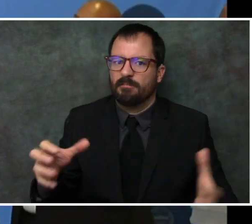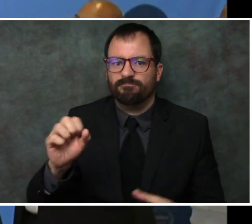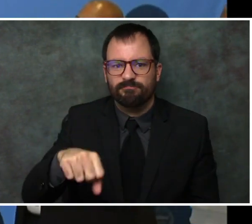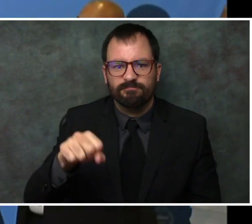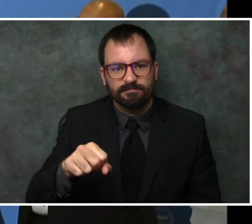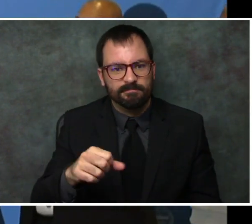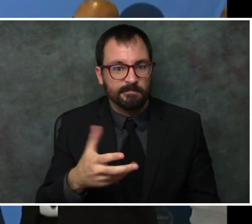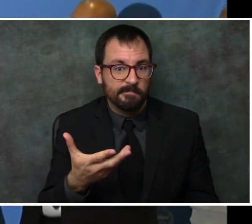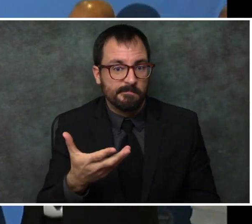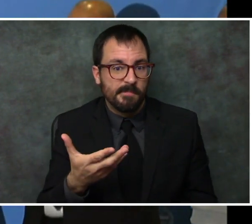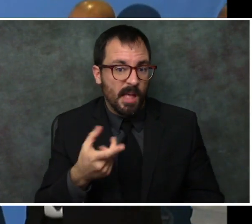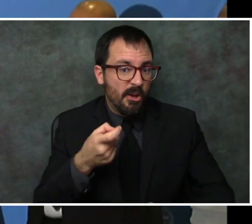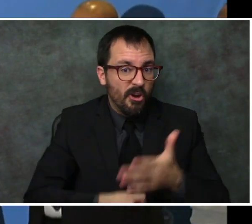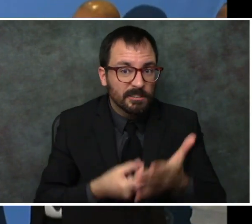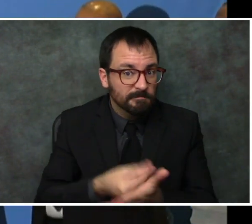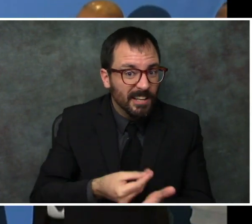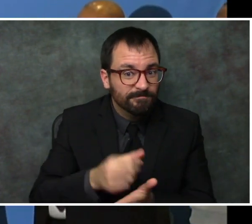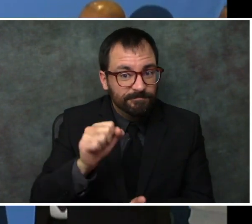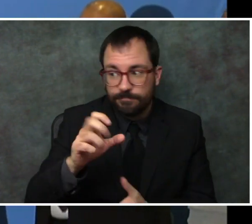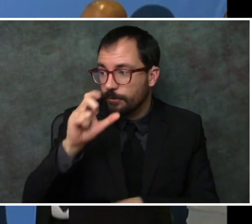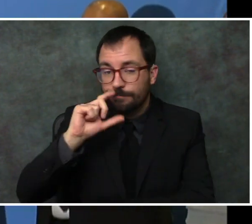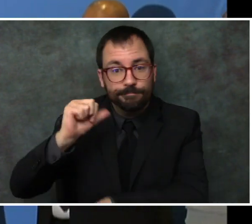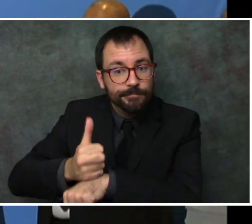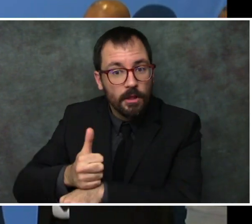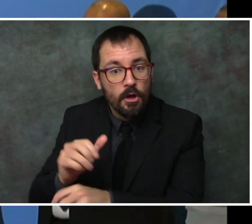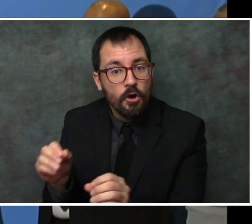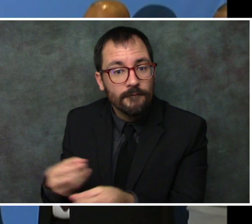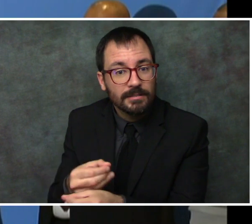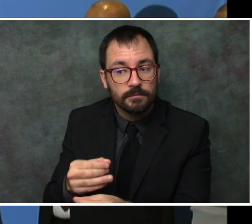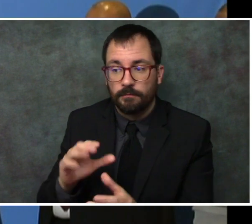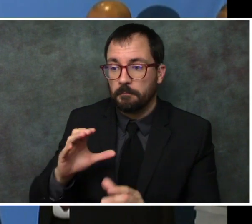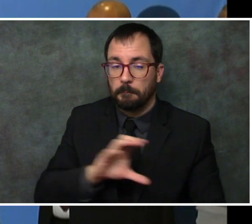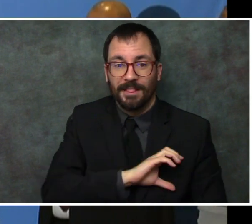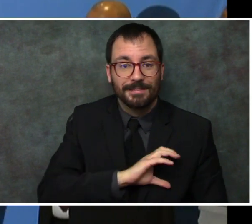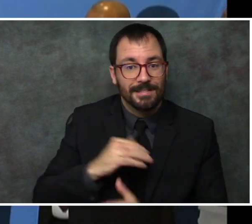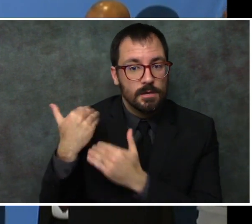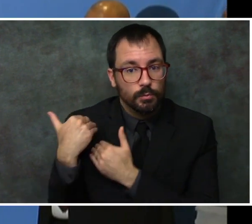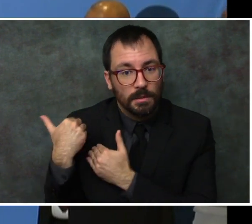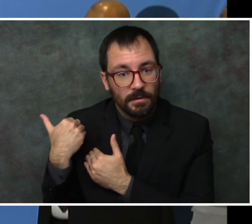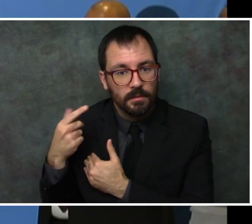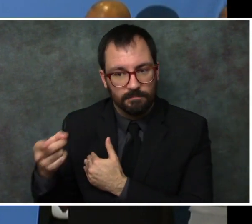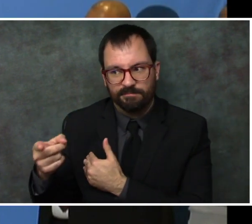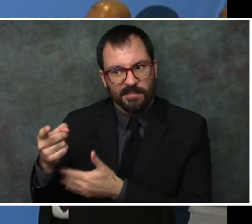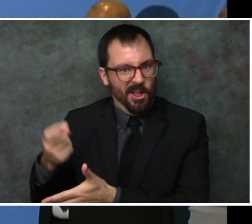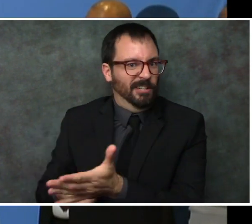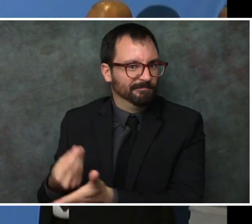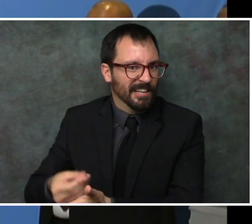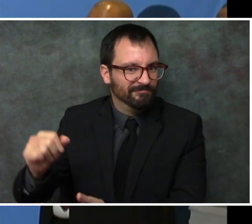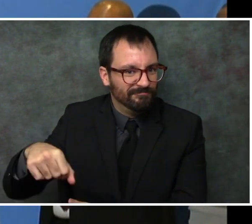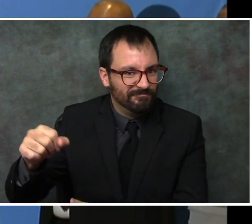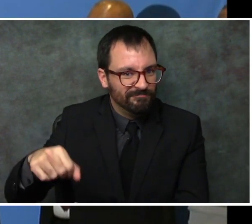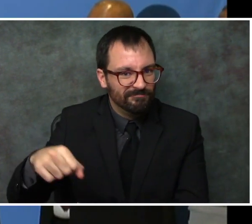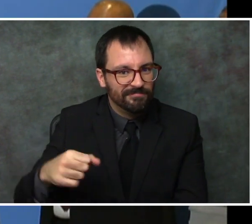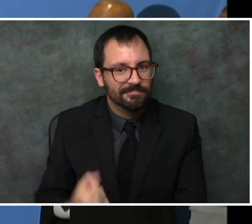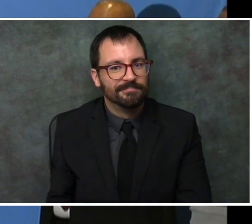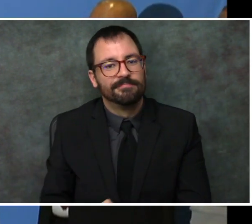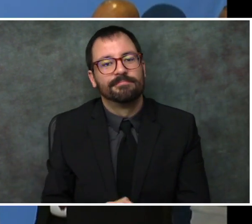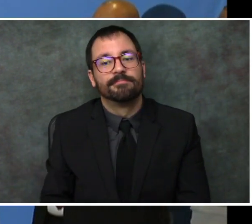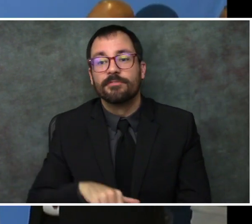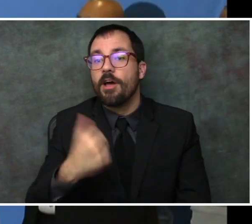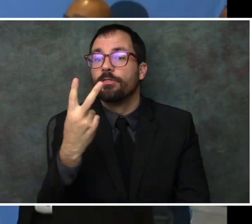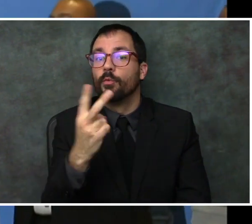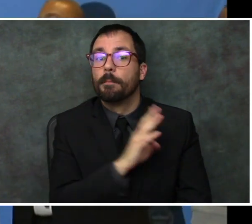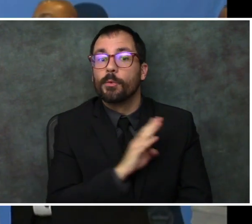Police Accountability obviously is going to cost money. The other two boards are volunteer right now. We could look at that. Some